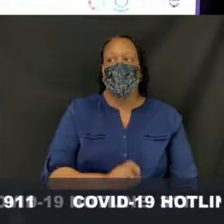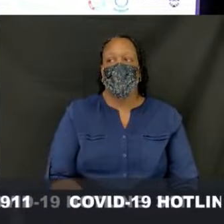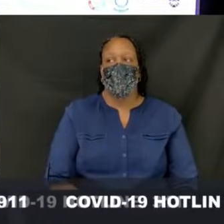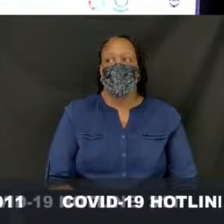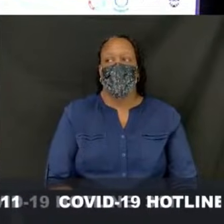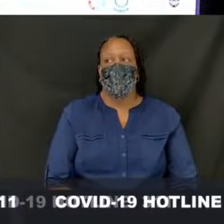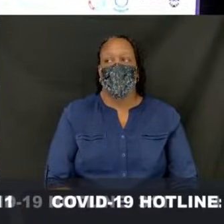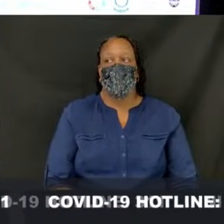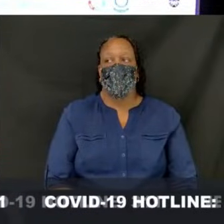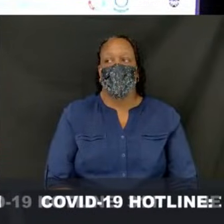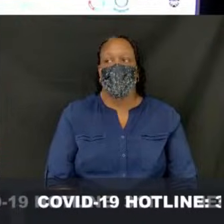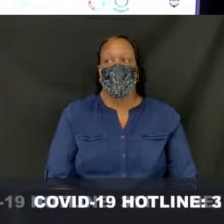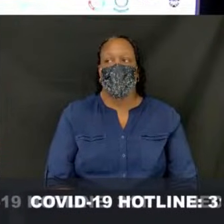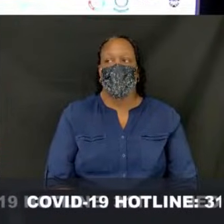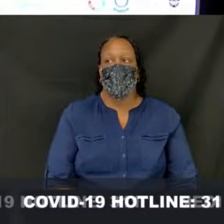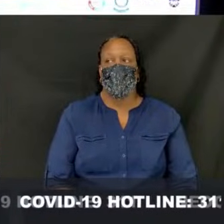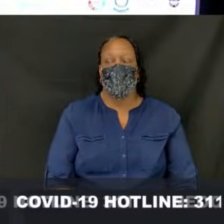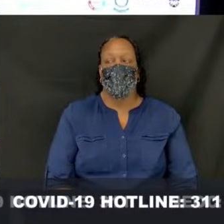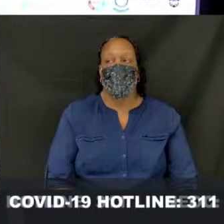Radio.